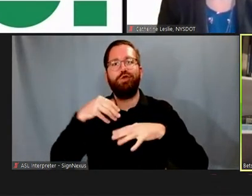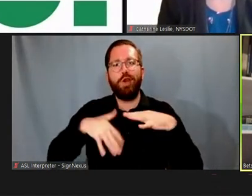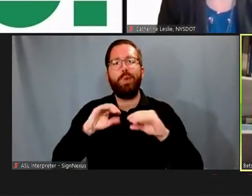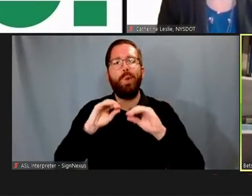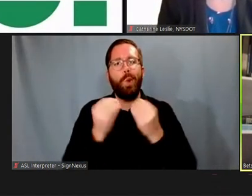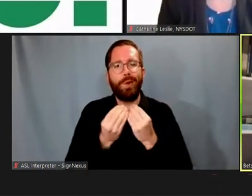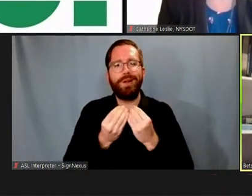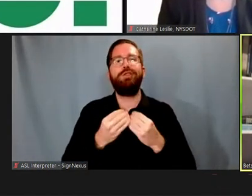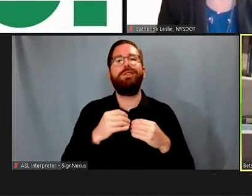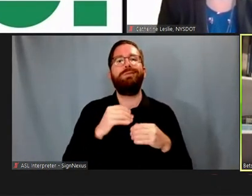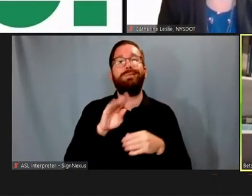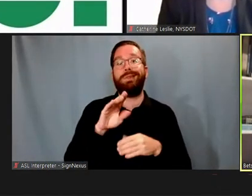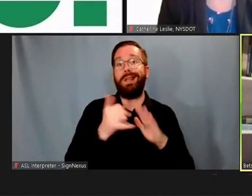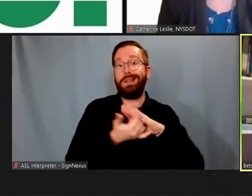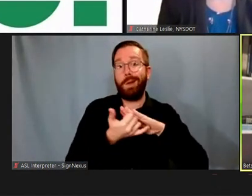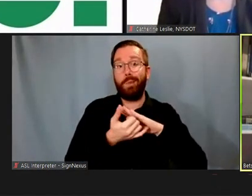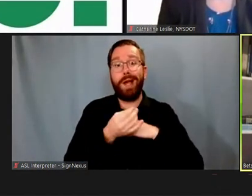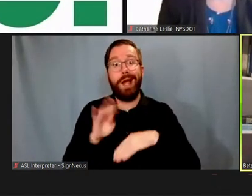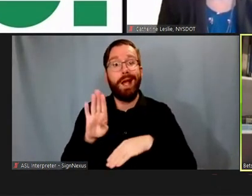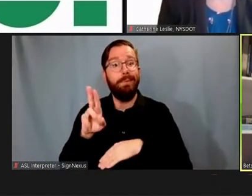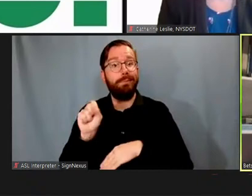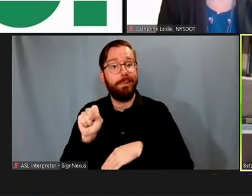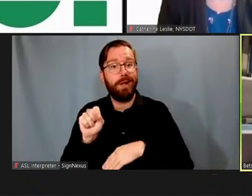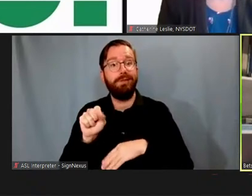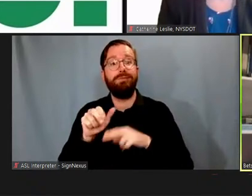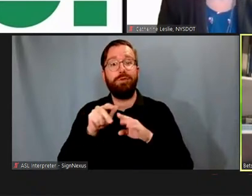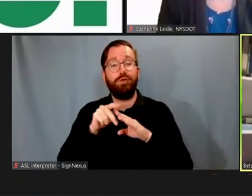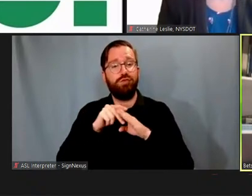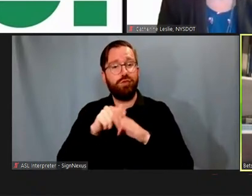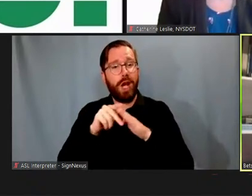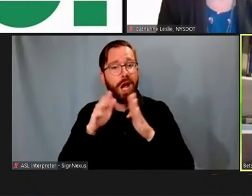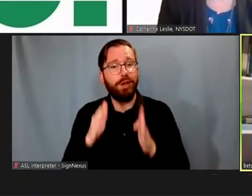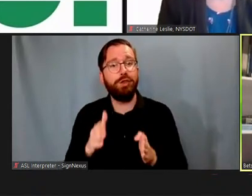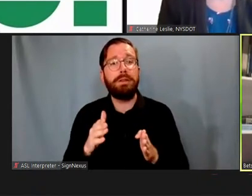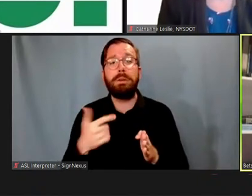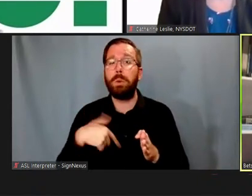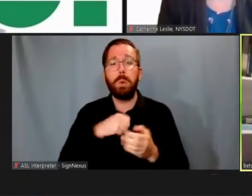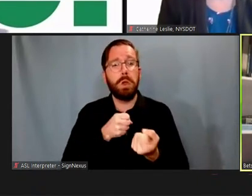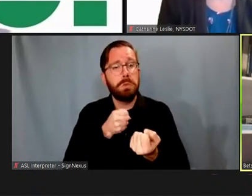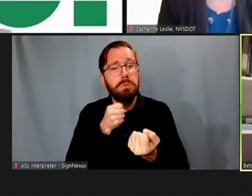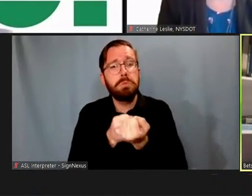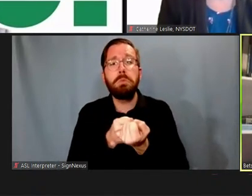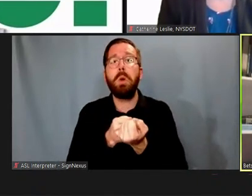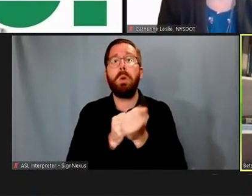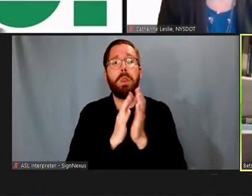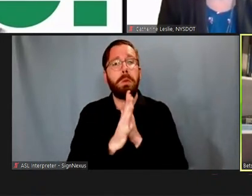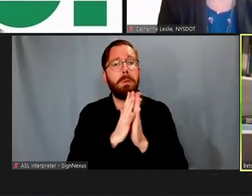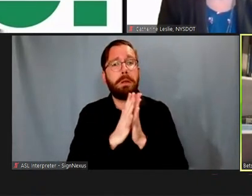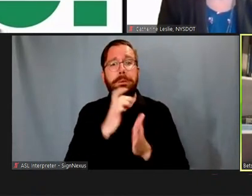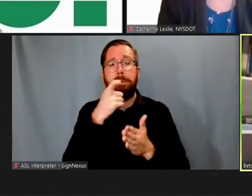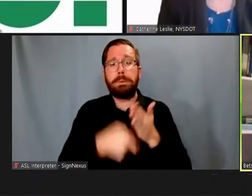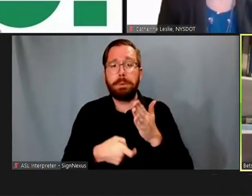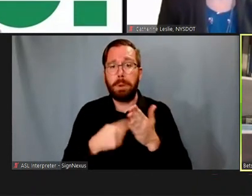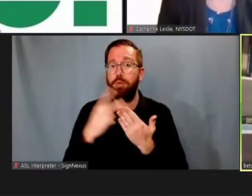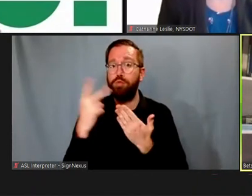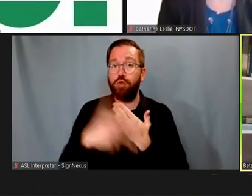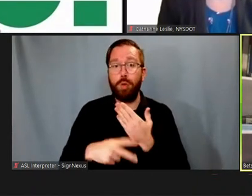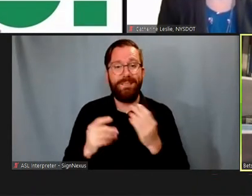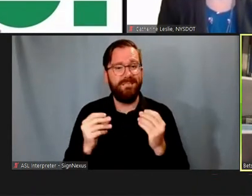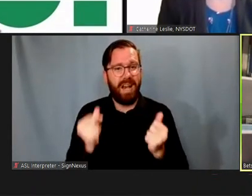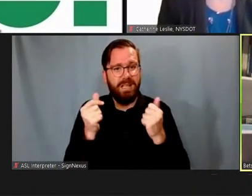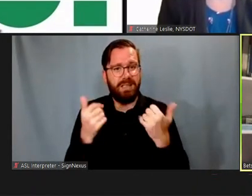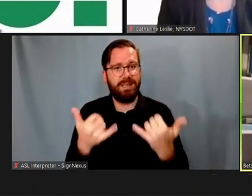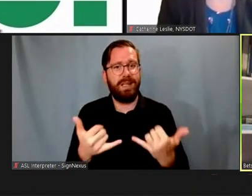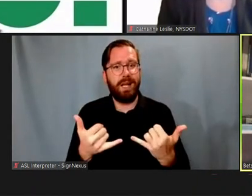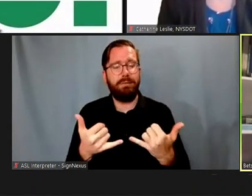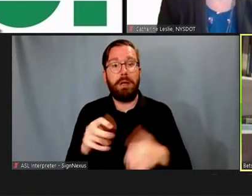to voice our strong support for implementing a robust congestion pricing program as quickly as possible public transit